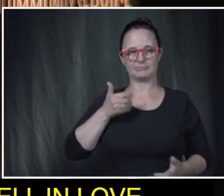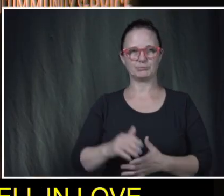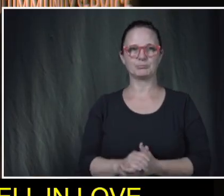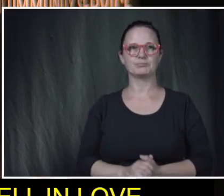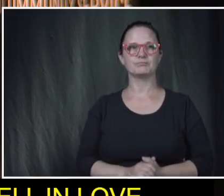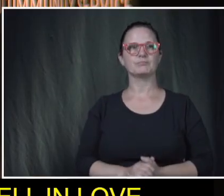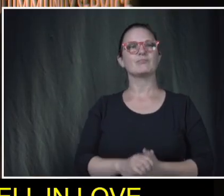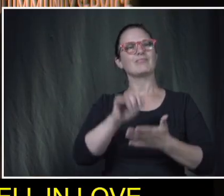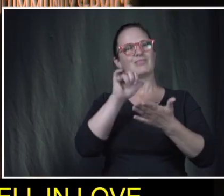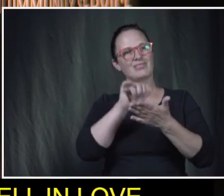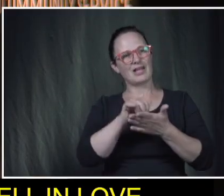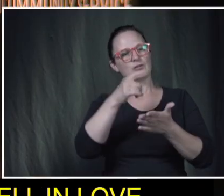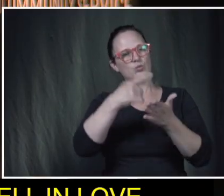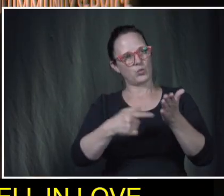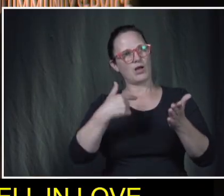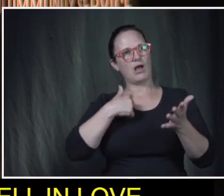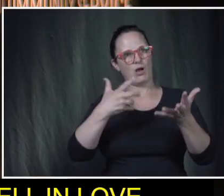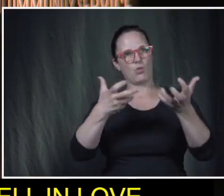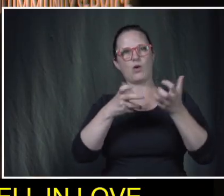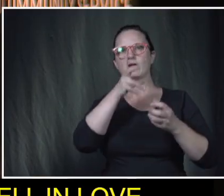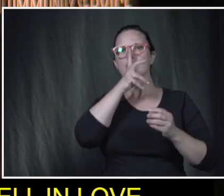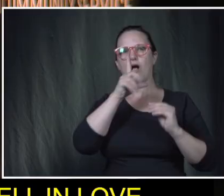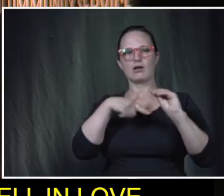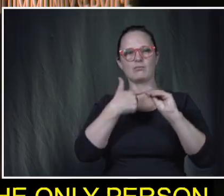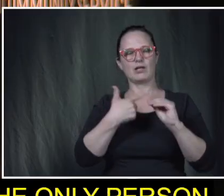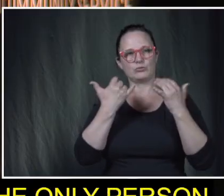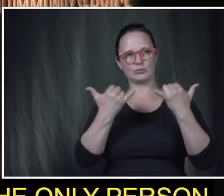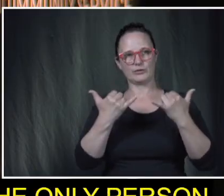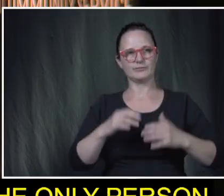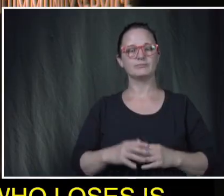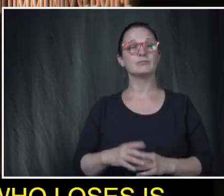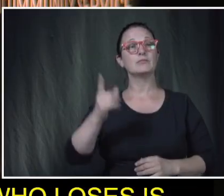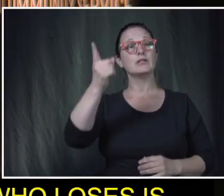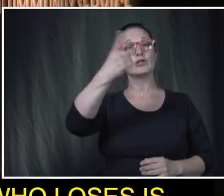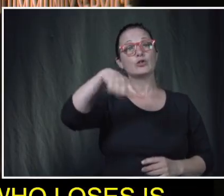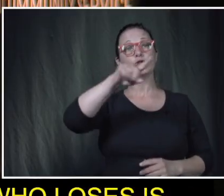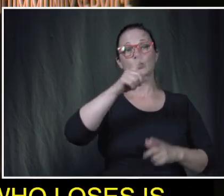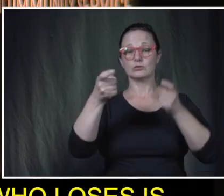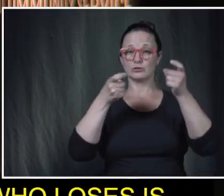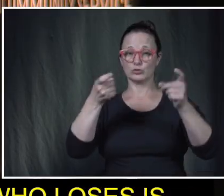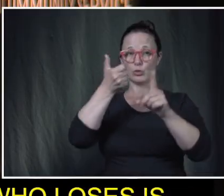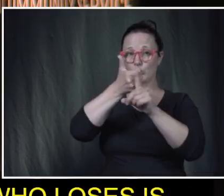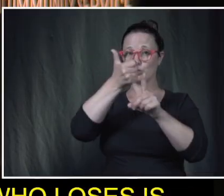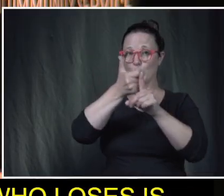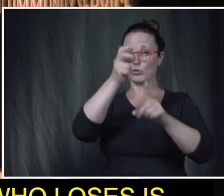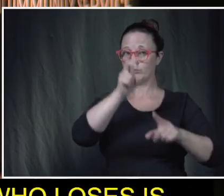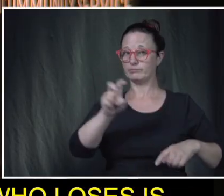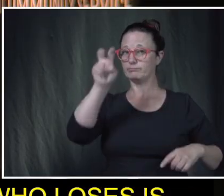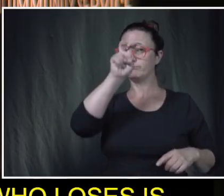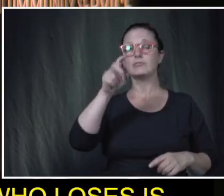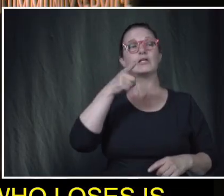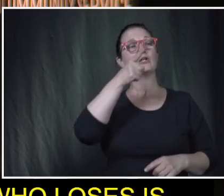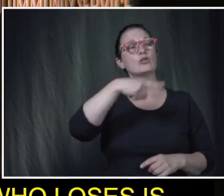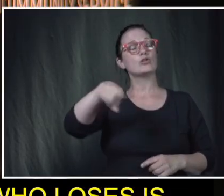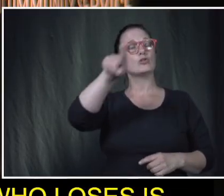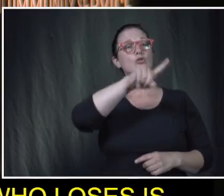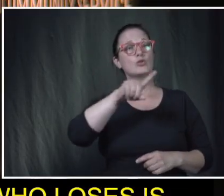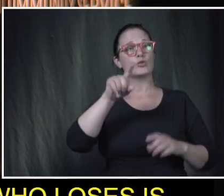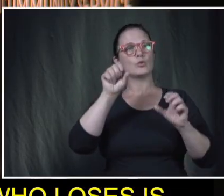And that's what I want to talk to you today about. You control your own destiny. You get